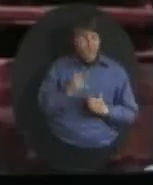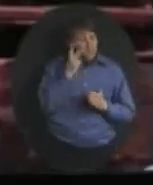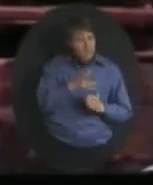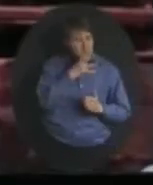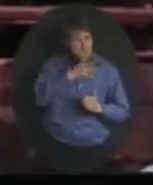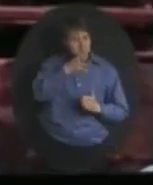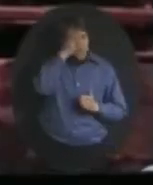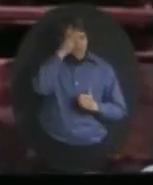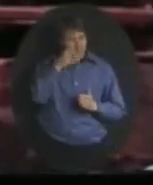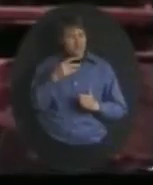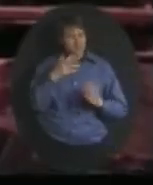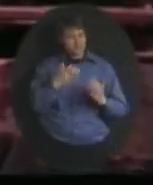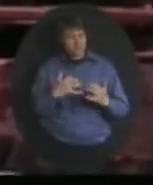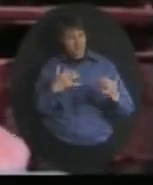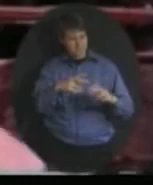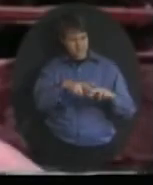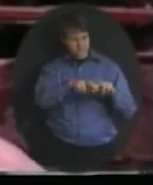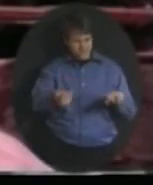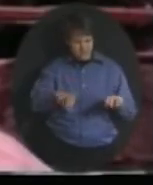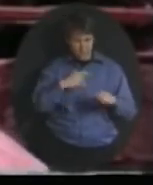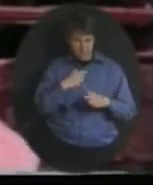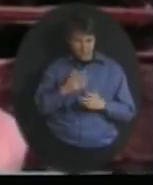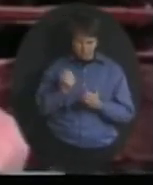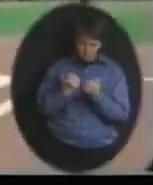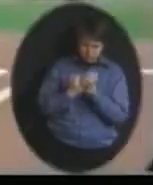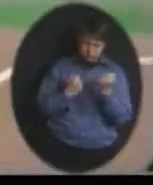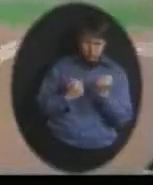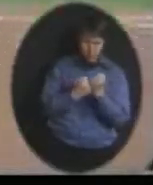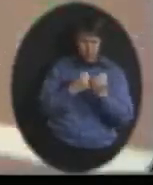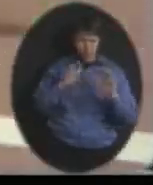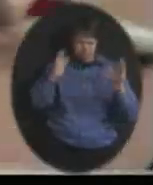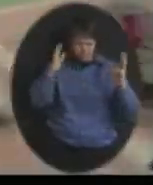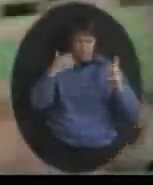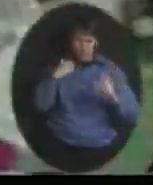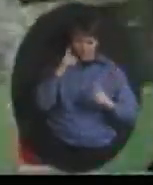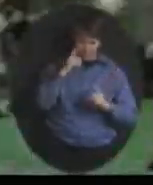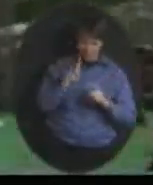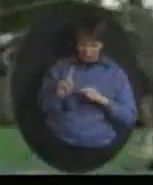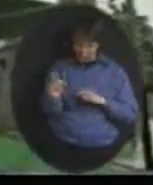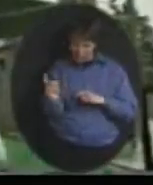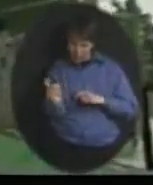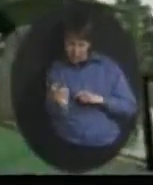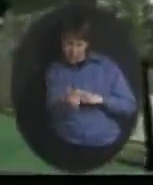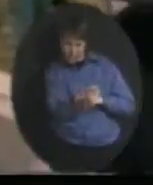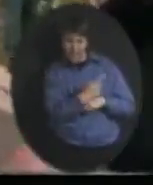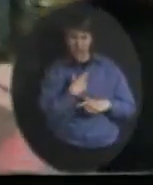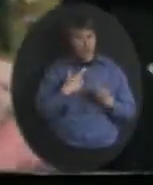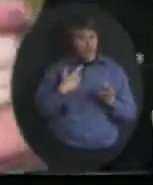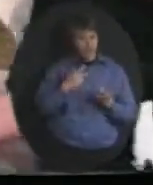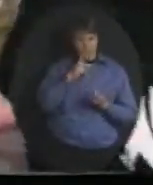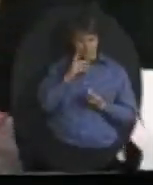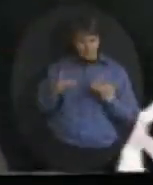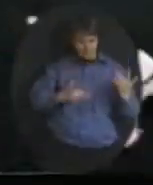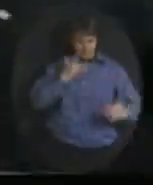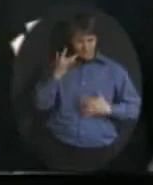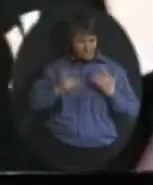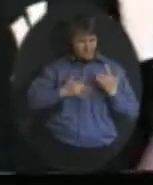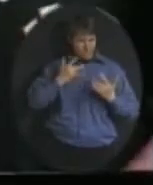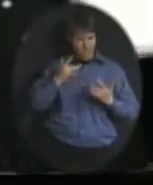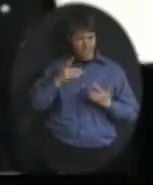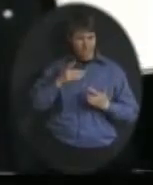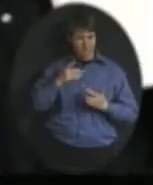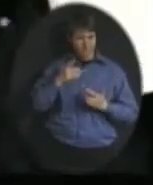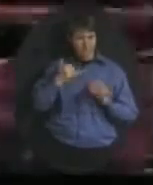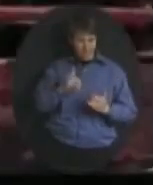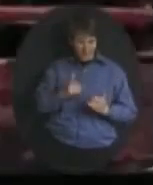parents in the stand cheering them on. I mean, going around first base, second base. It's as much a thrill as it is